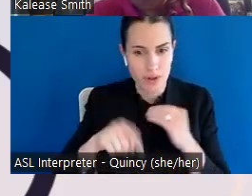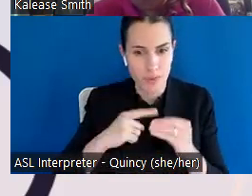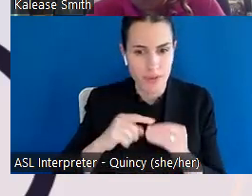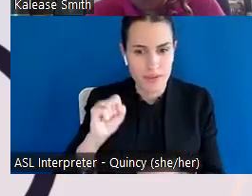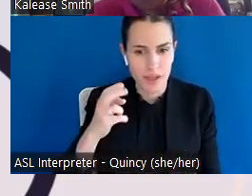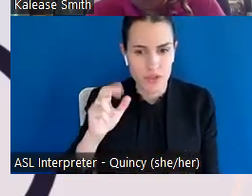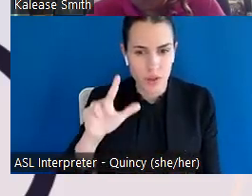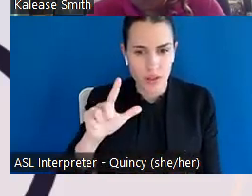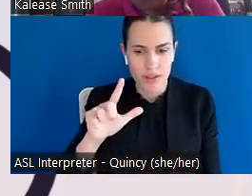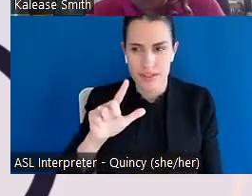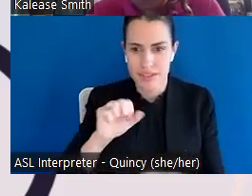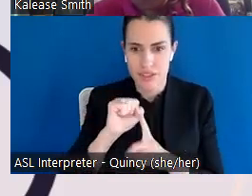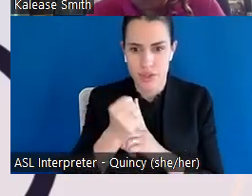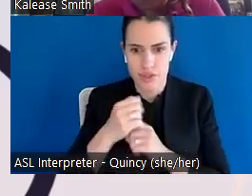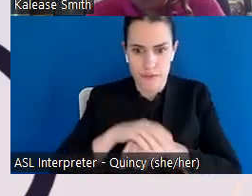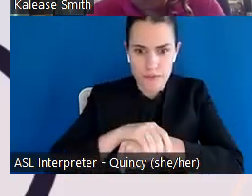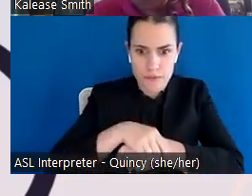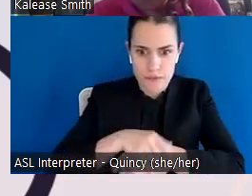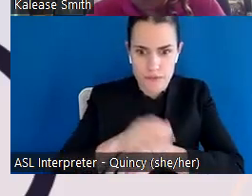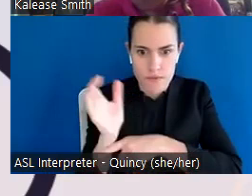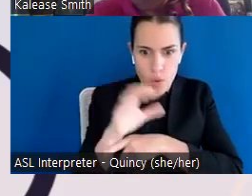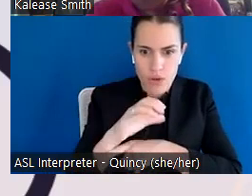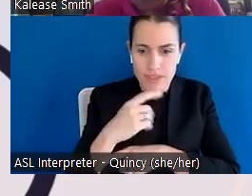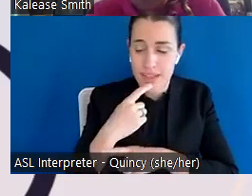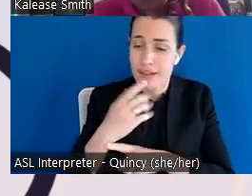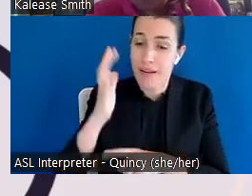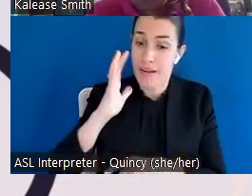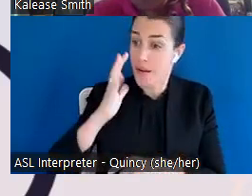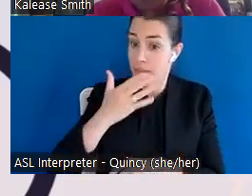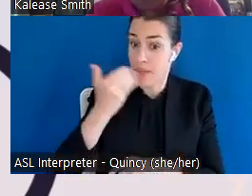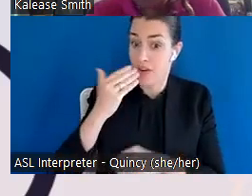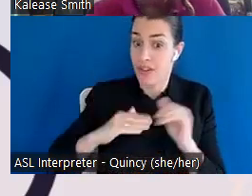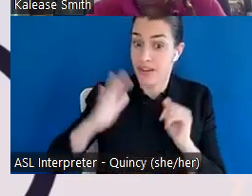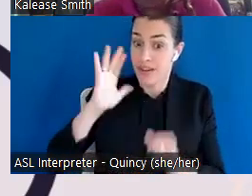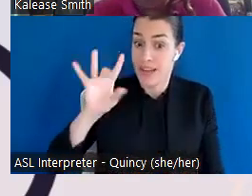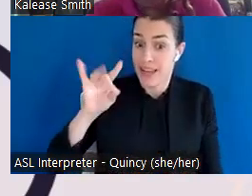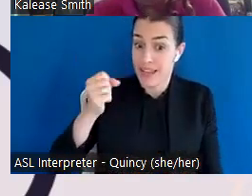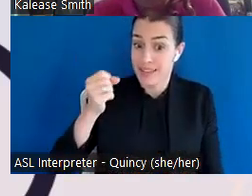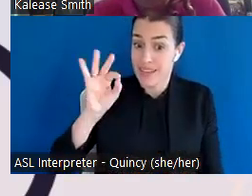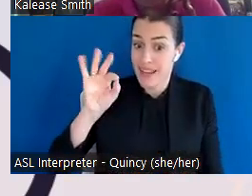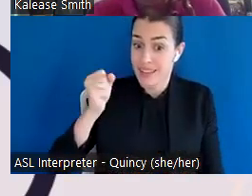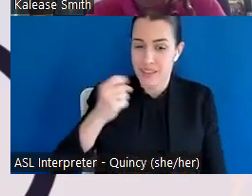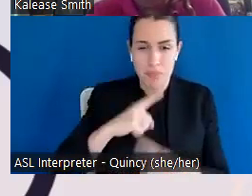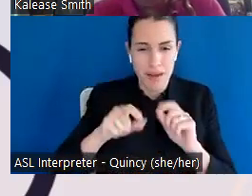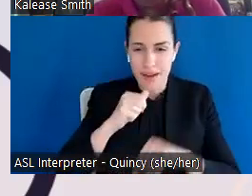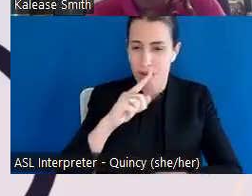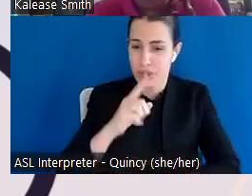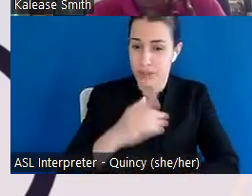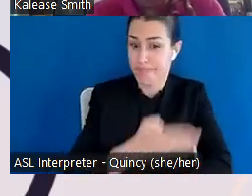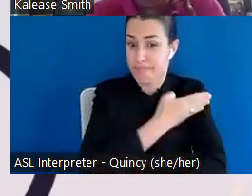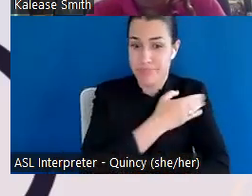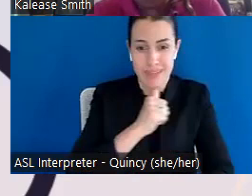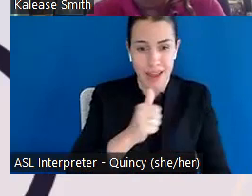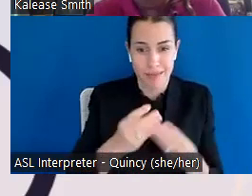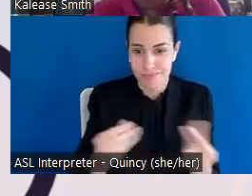situations that are coercive and forceful, and they say it's better than in the 80s and 90s, but not much. One person said, not sure if anyone